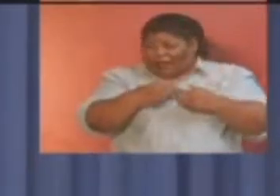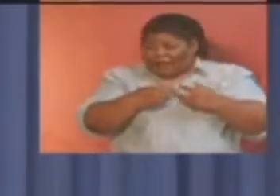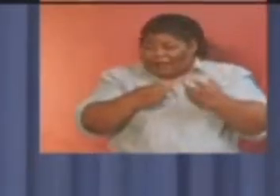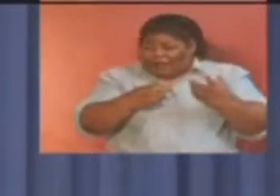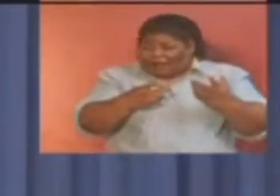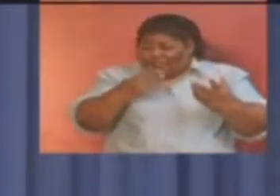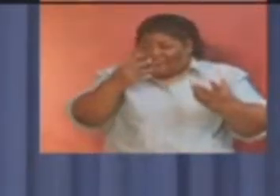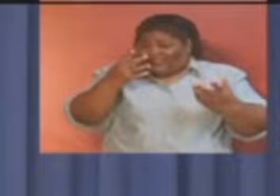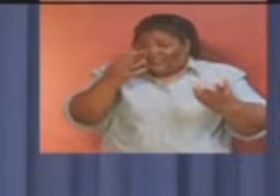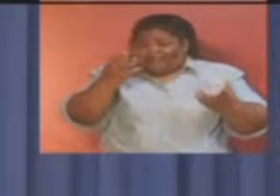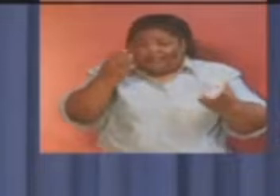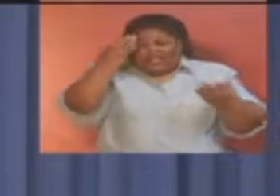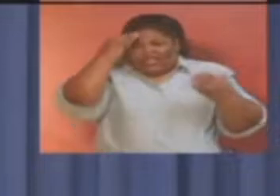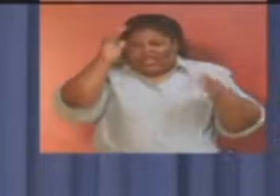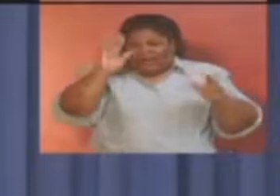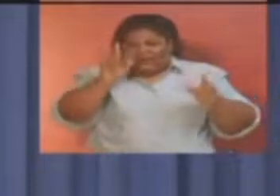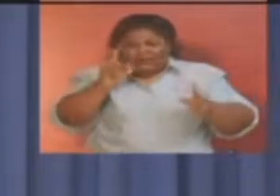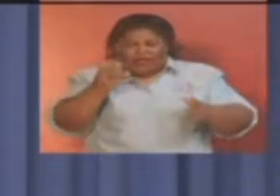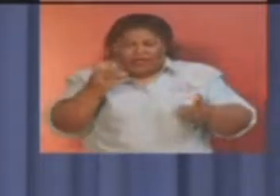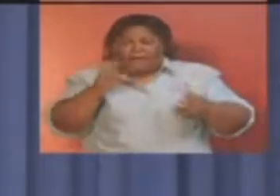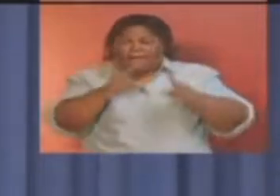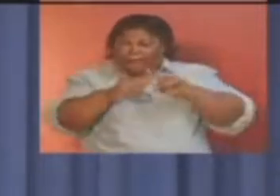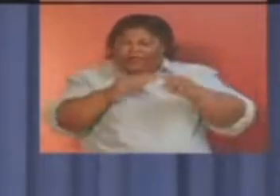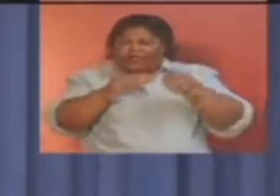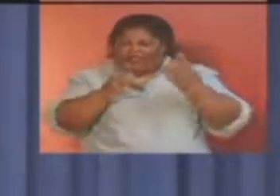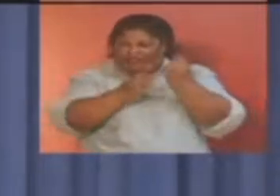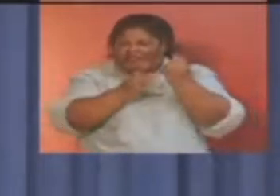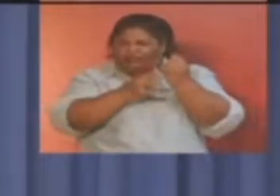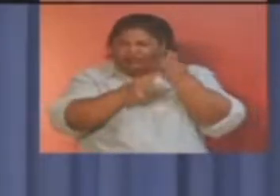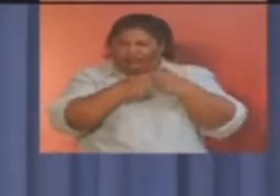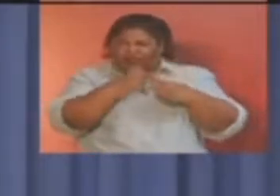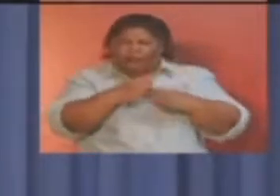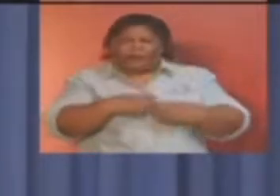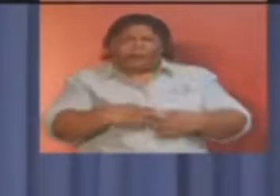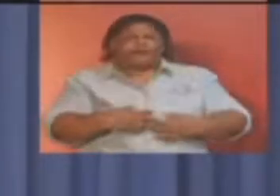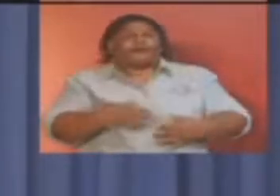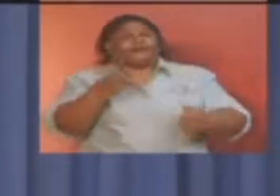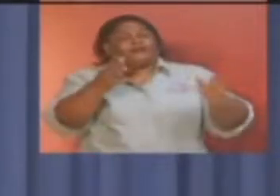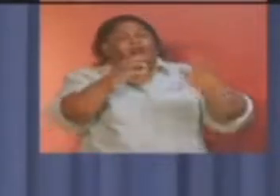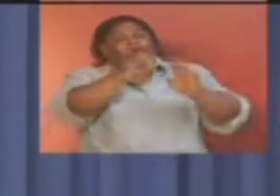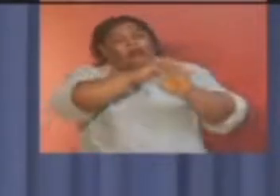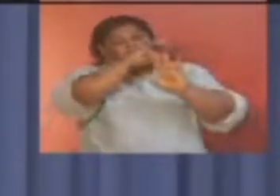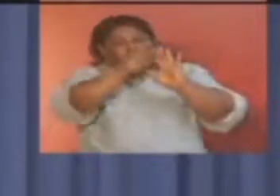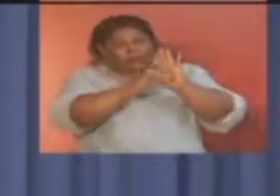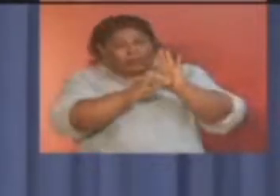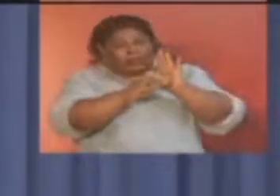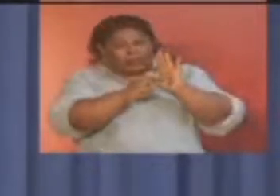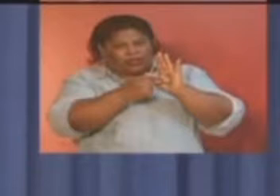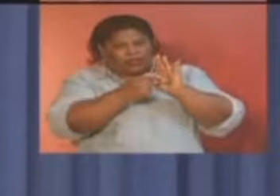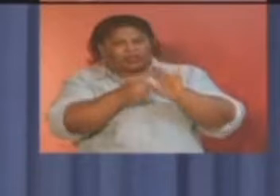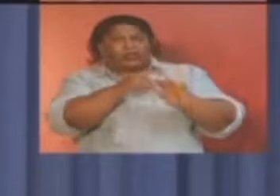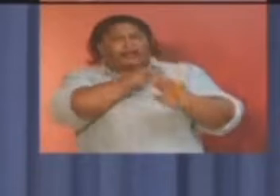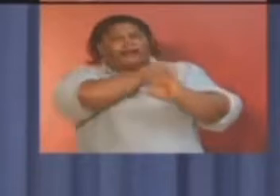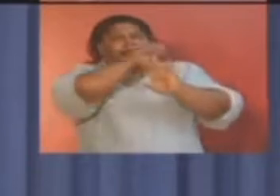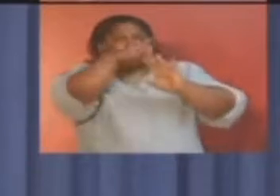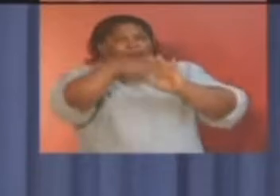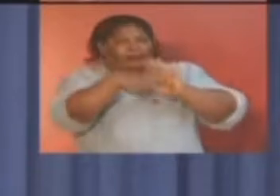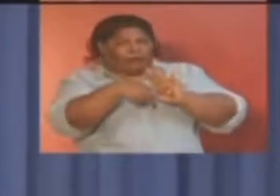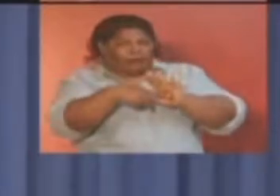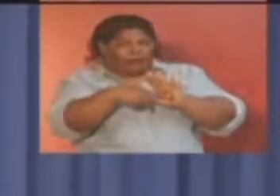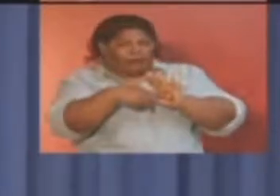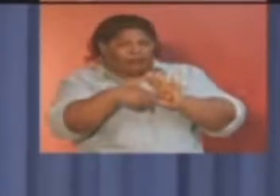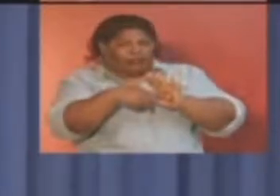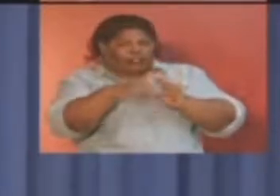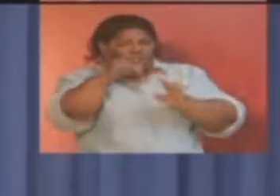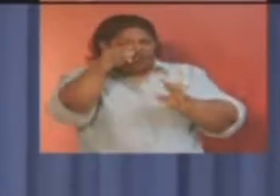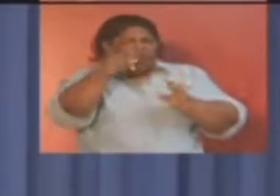TTT, something like that. But the months of March and April, which is where the projections were not visible to you.